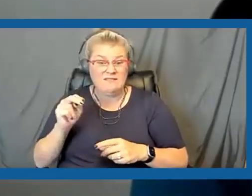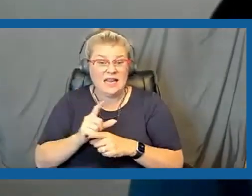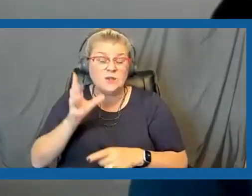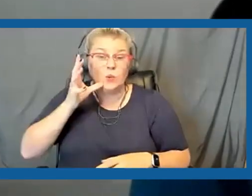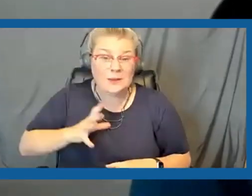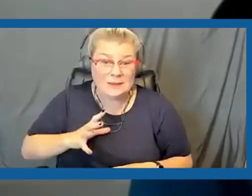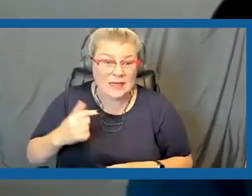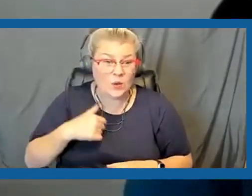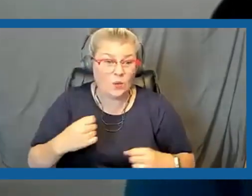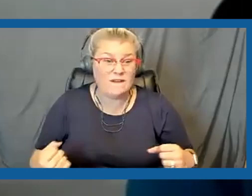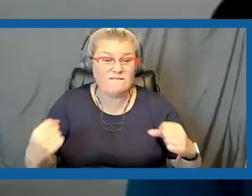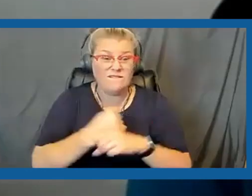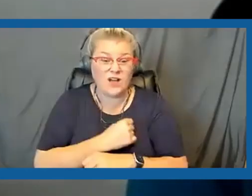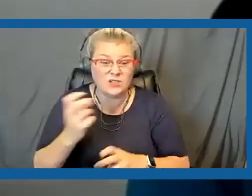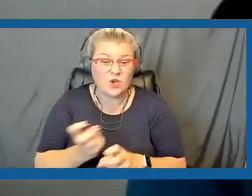so hard